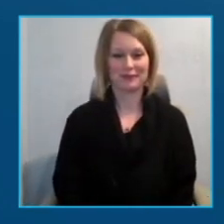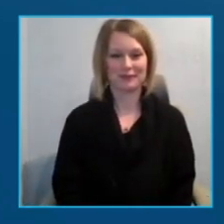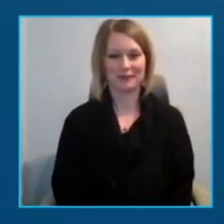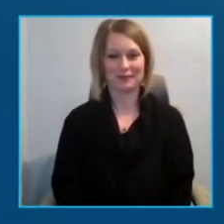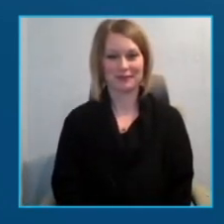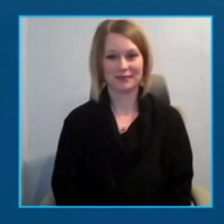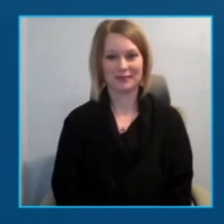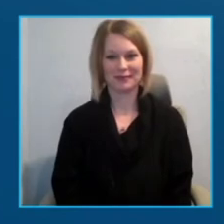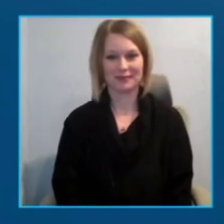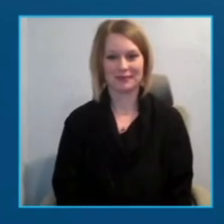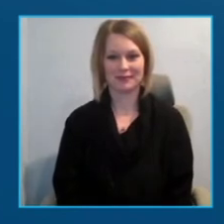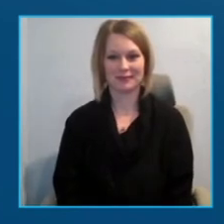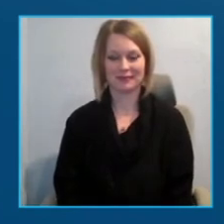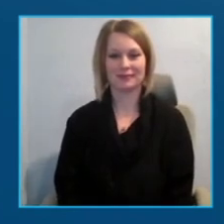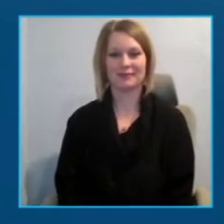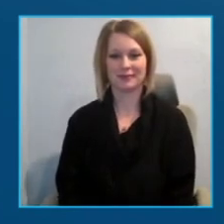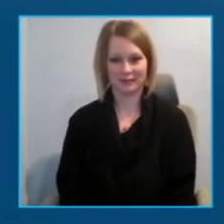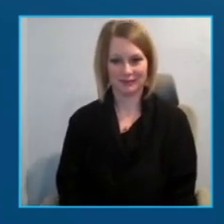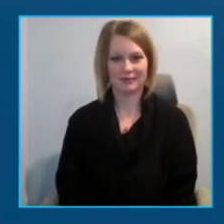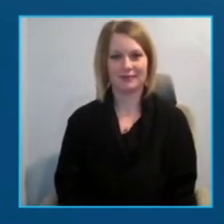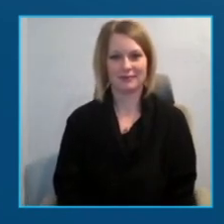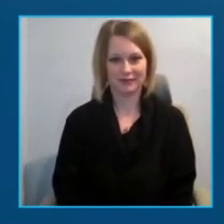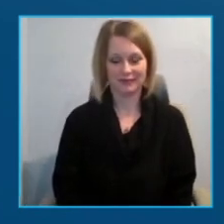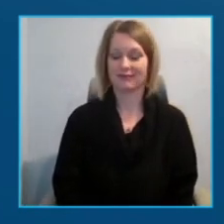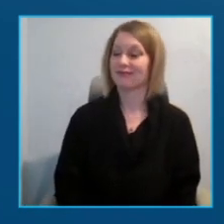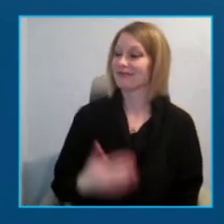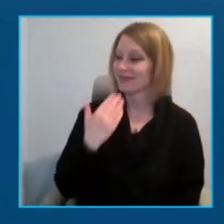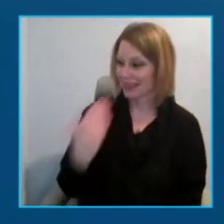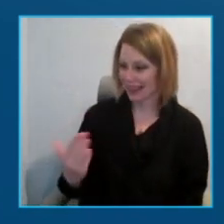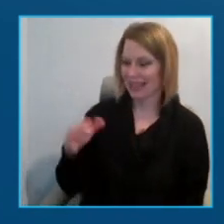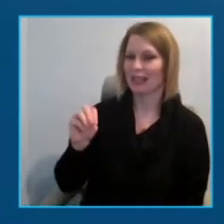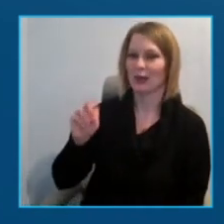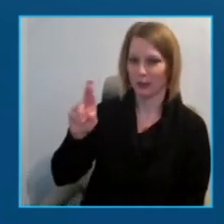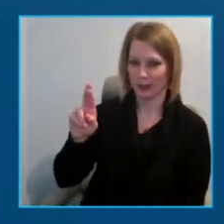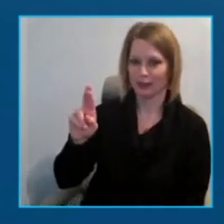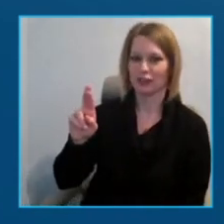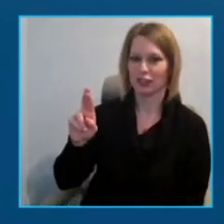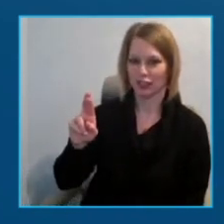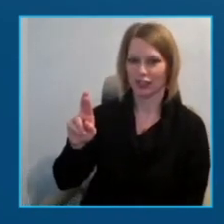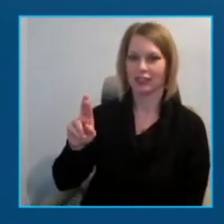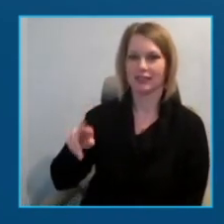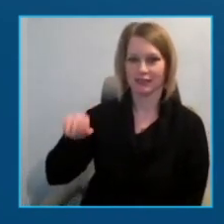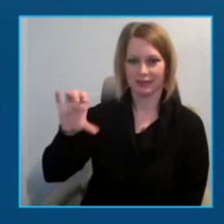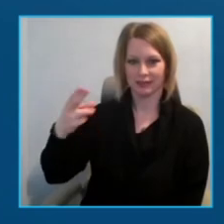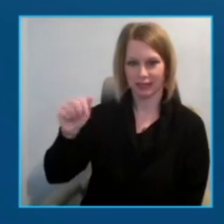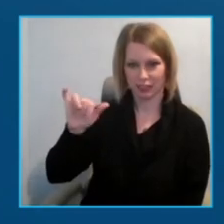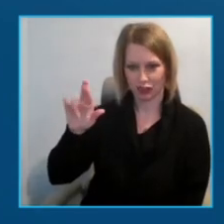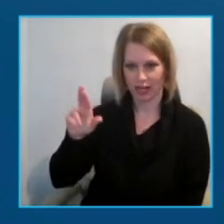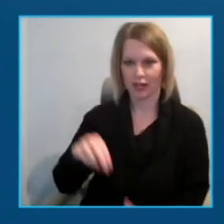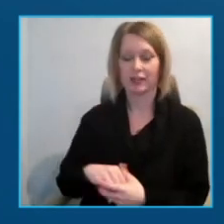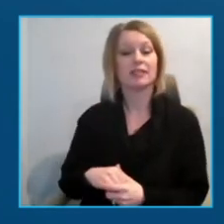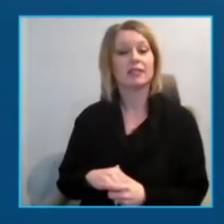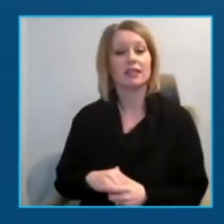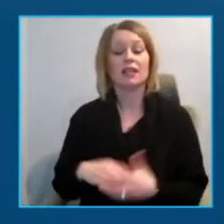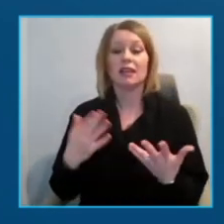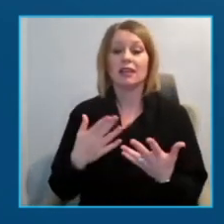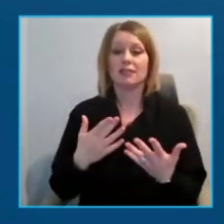Thank you. Thank you, Mr. Chair. On behalf of the Rules and Bylaws